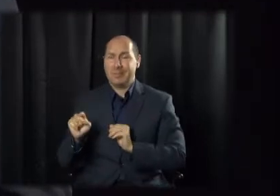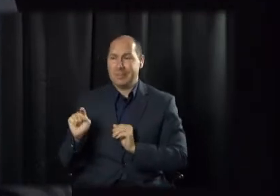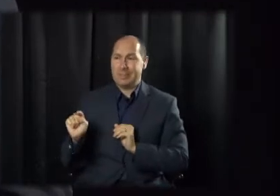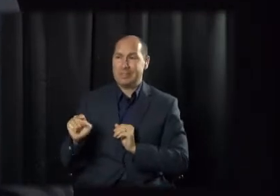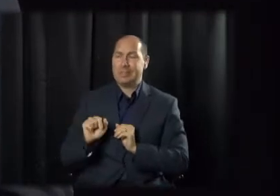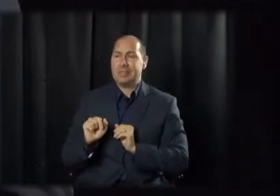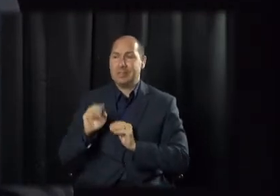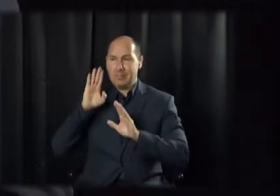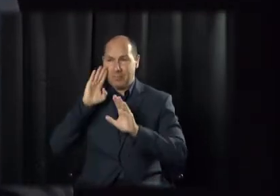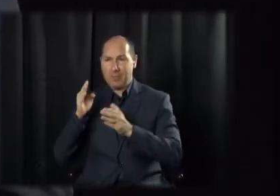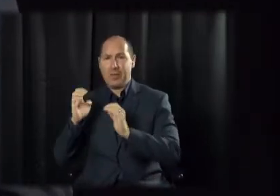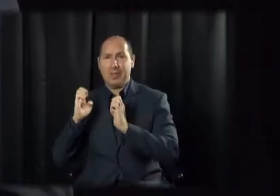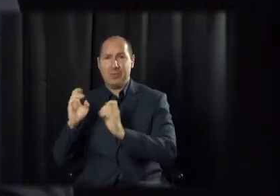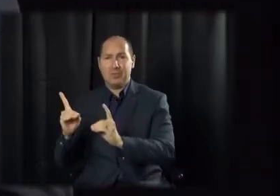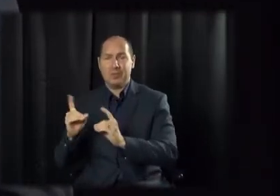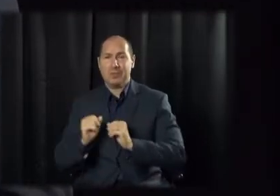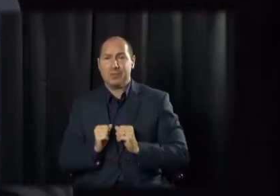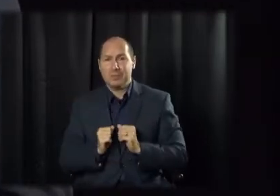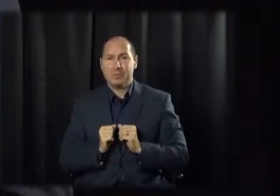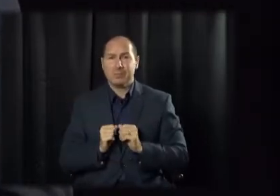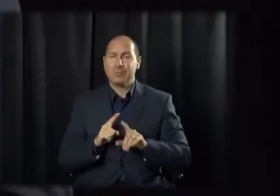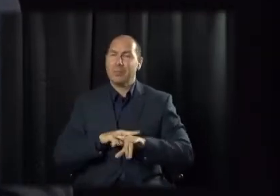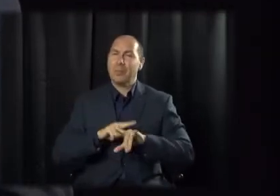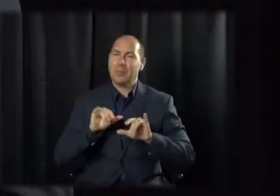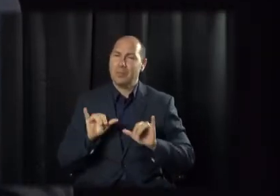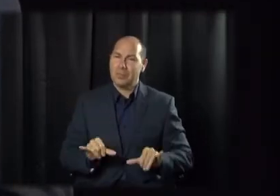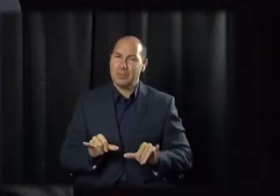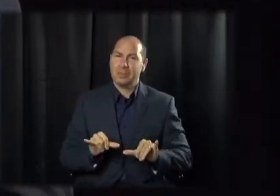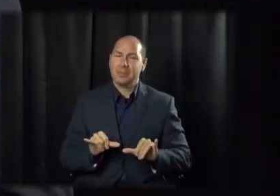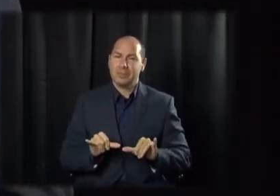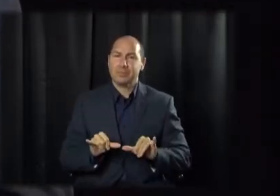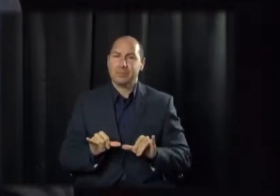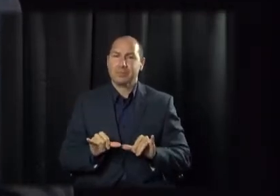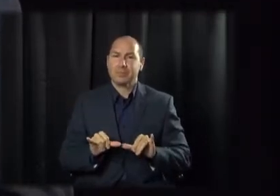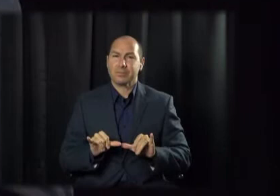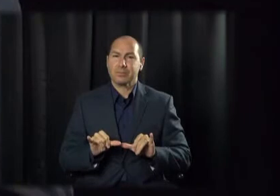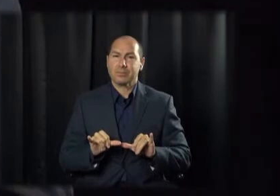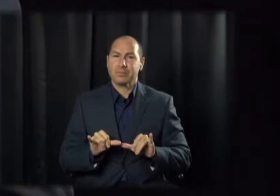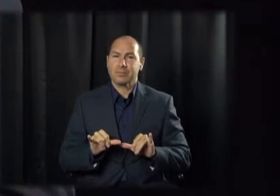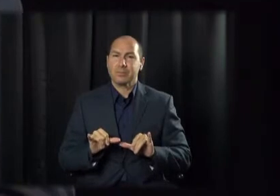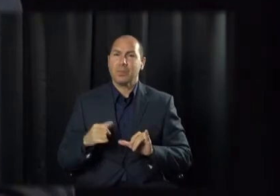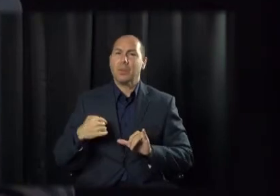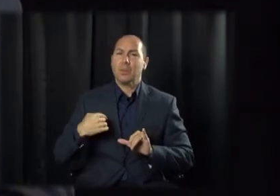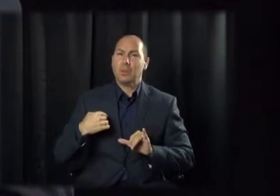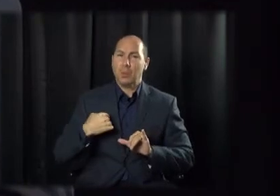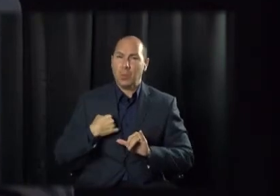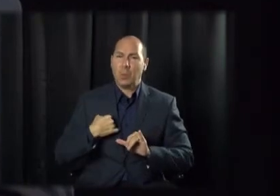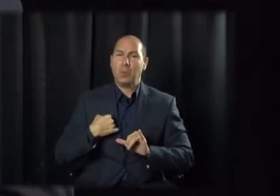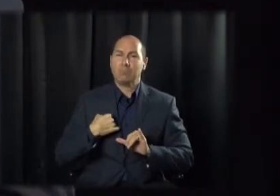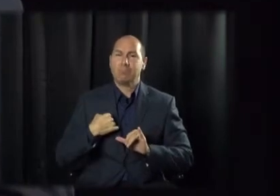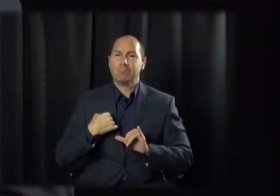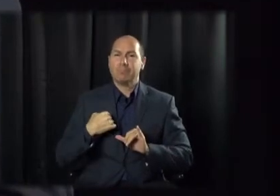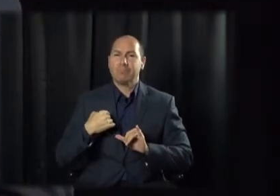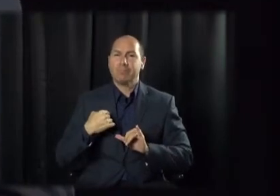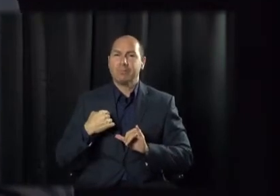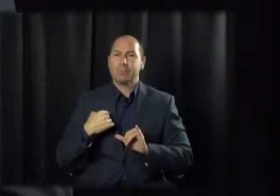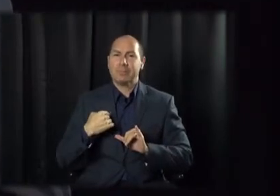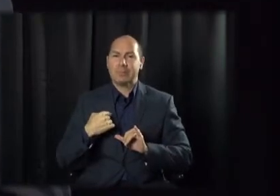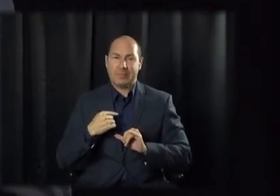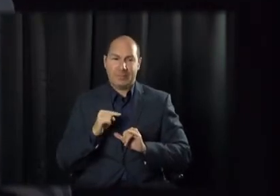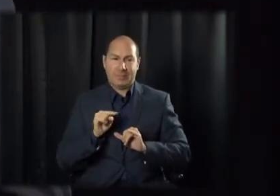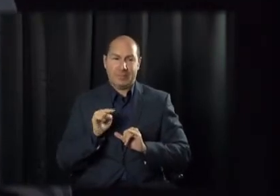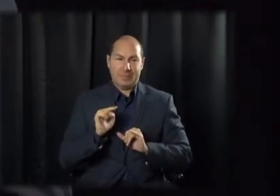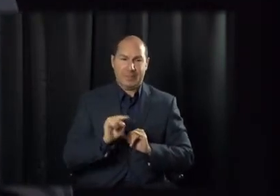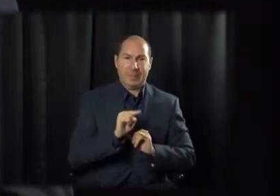education. But at the same time, I do share some of my colleague